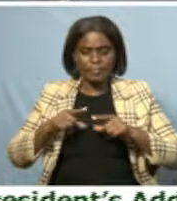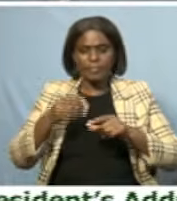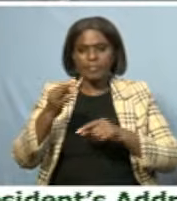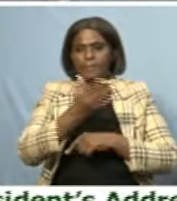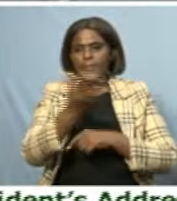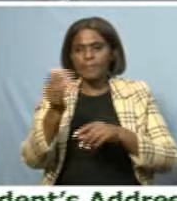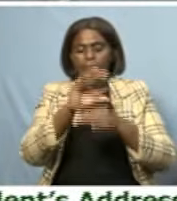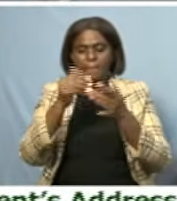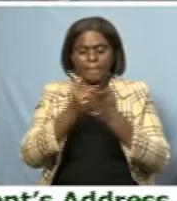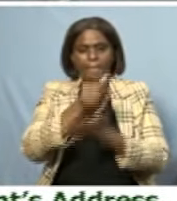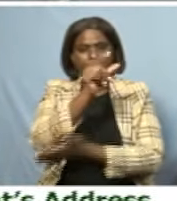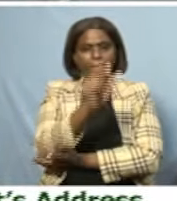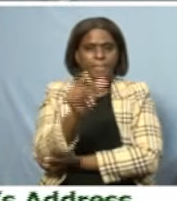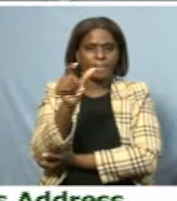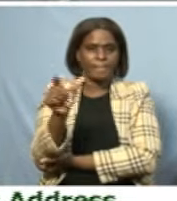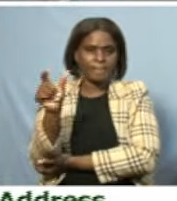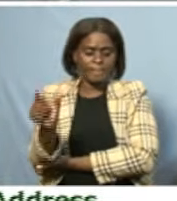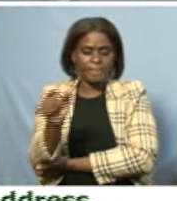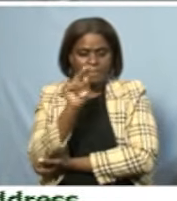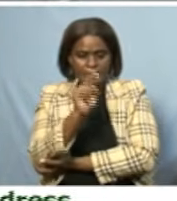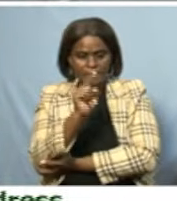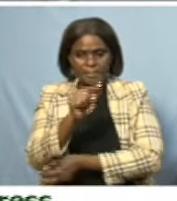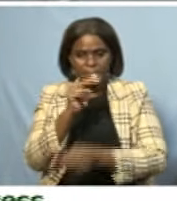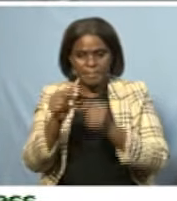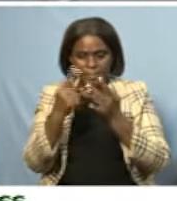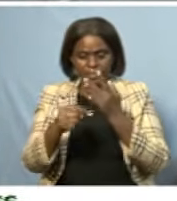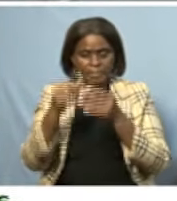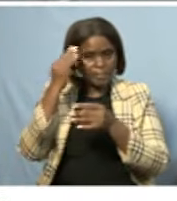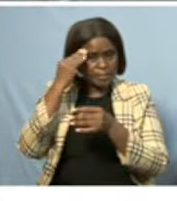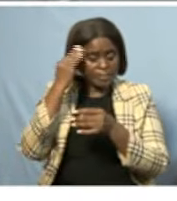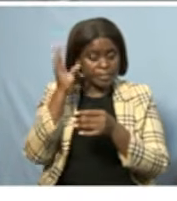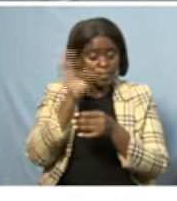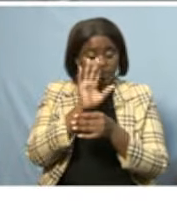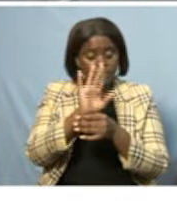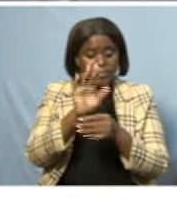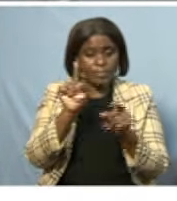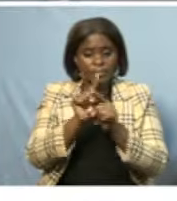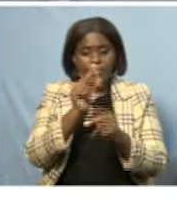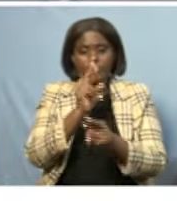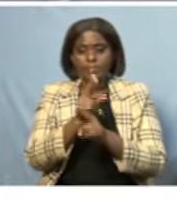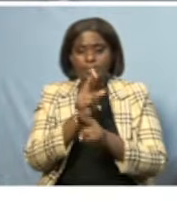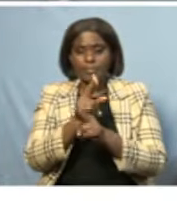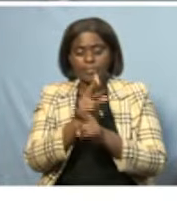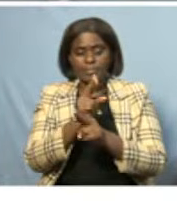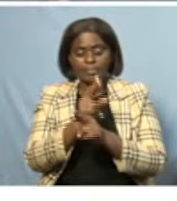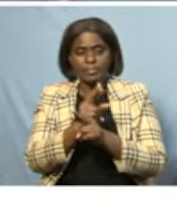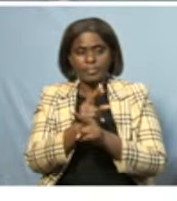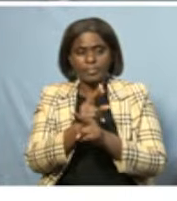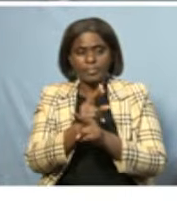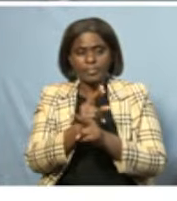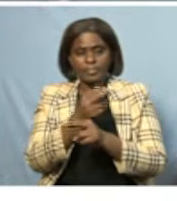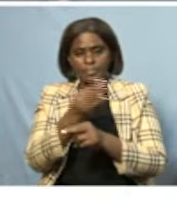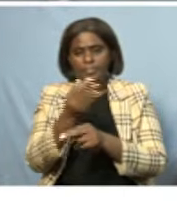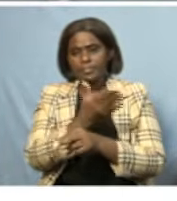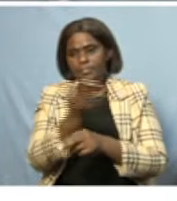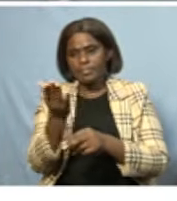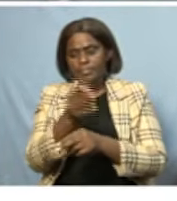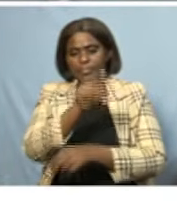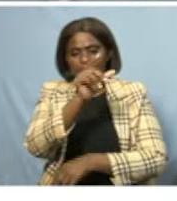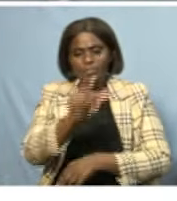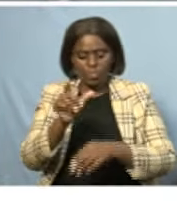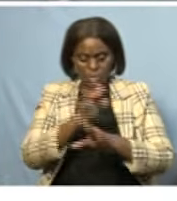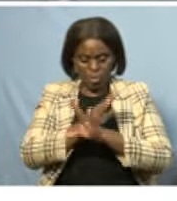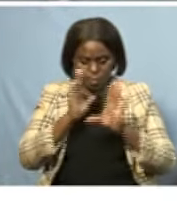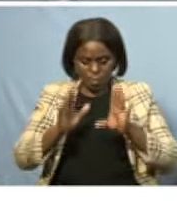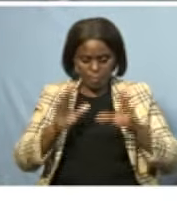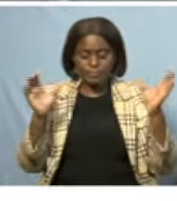of all individuals. This means recognizing the rights of